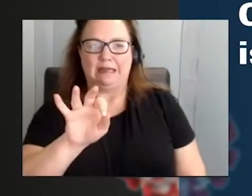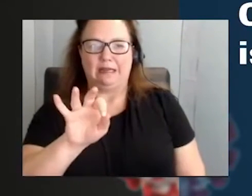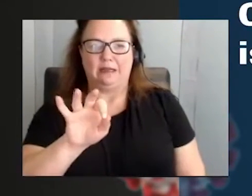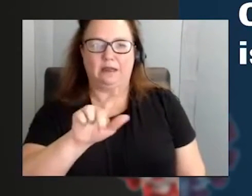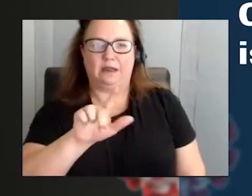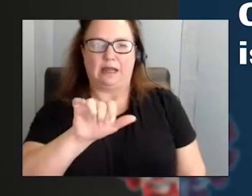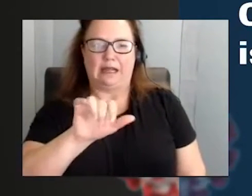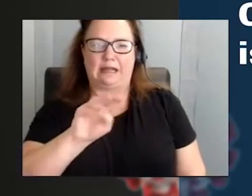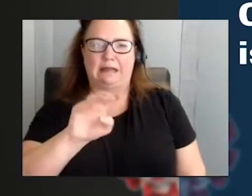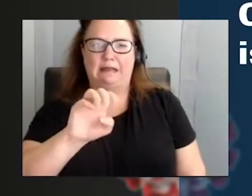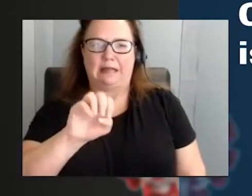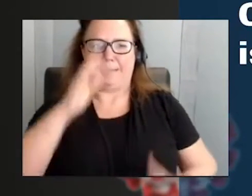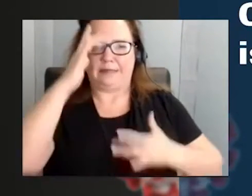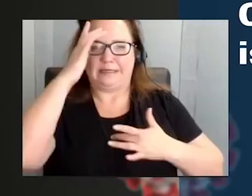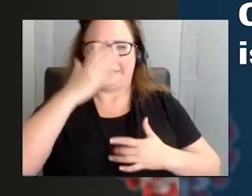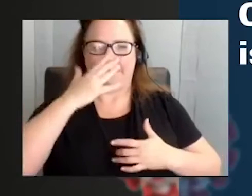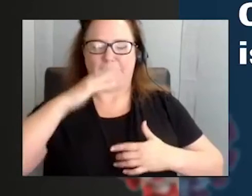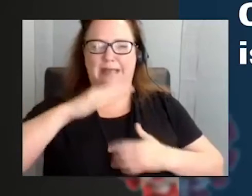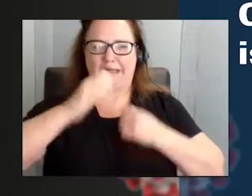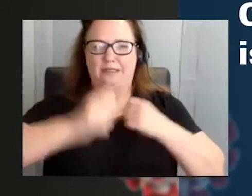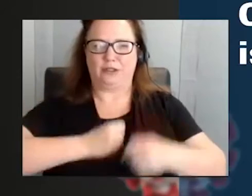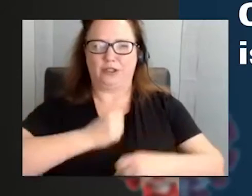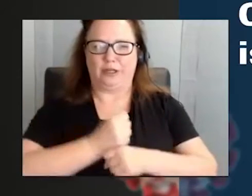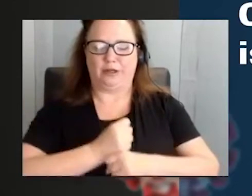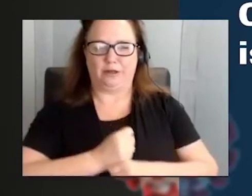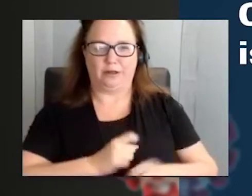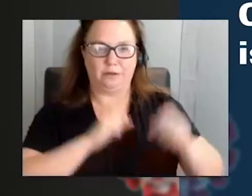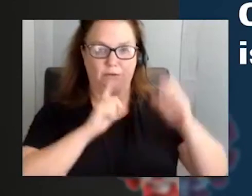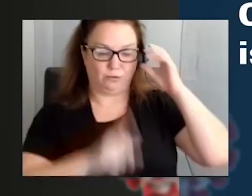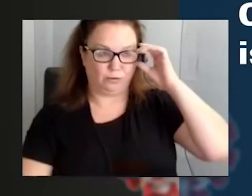is bad this year. Is that true? So